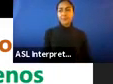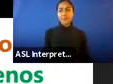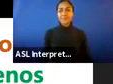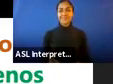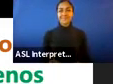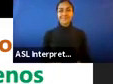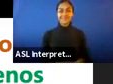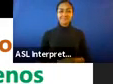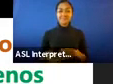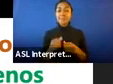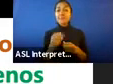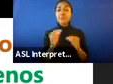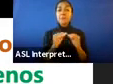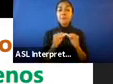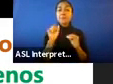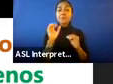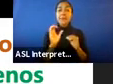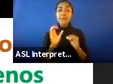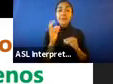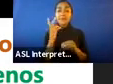Couple more seconds.